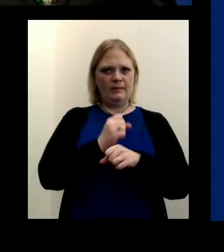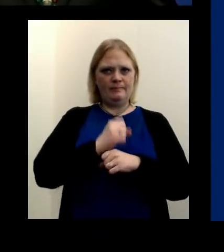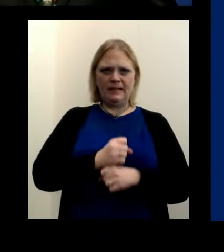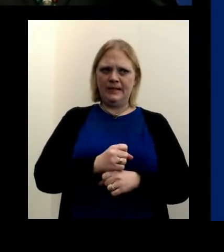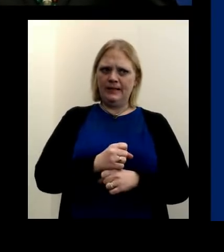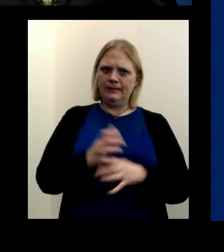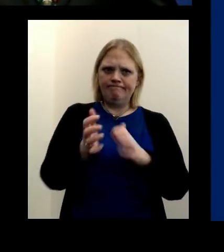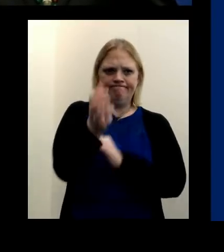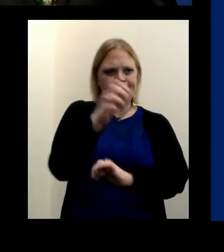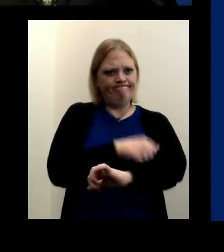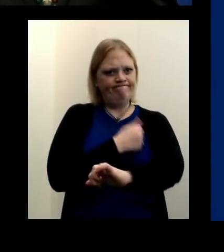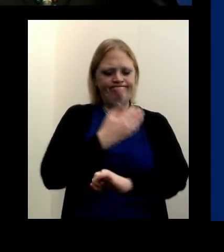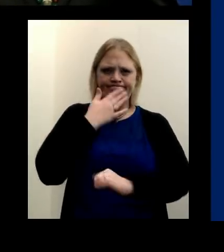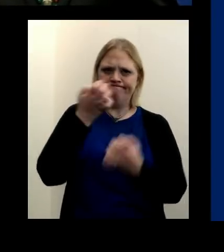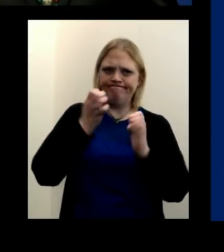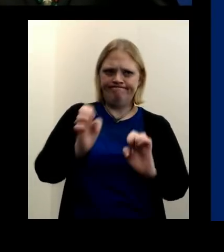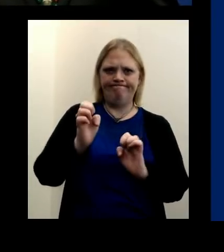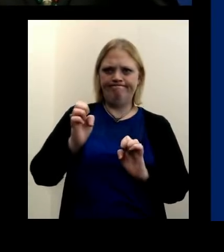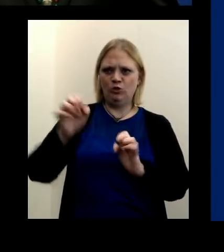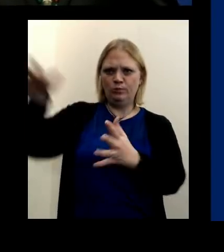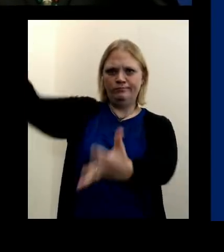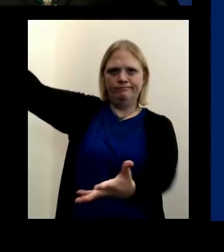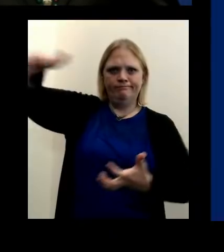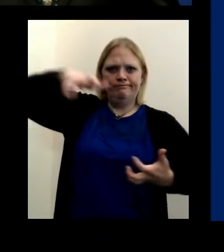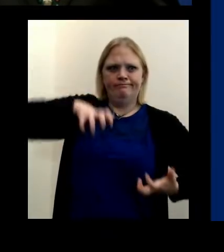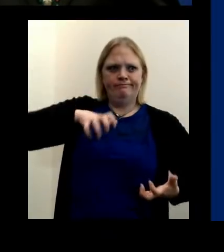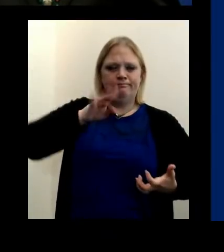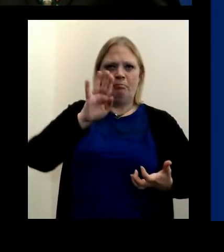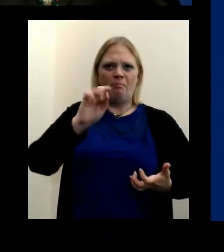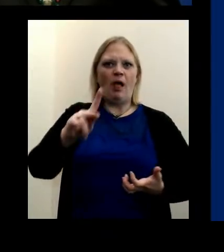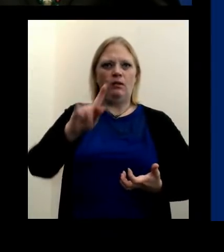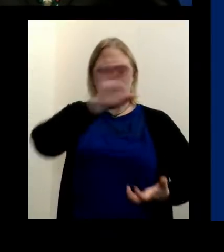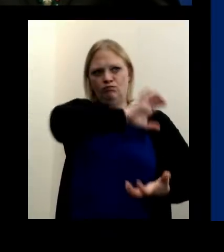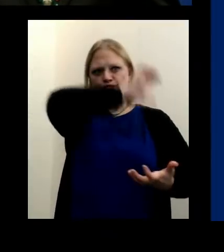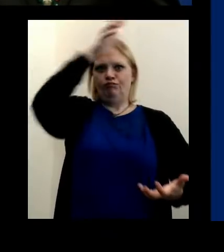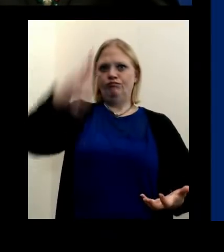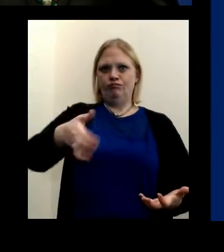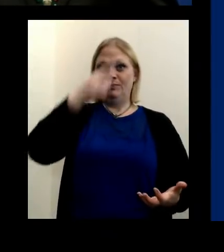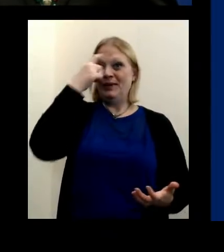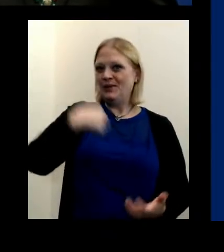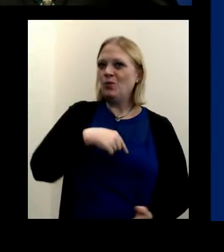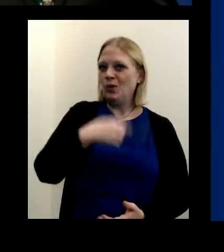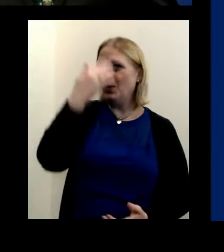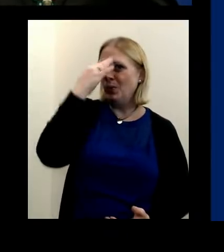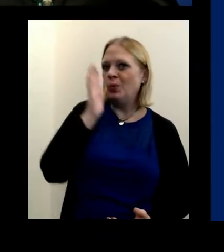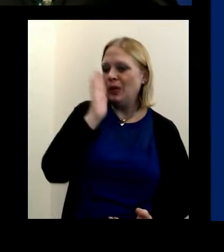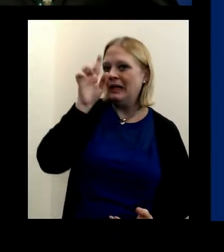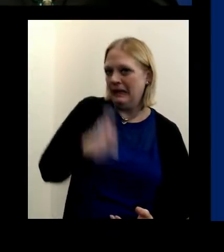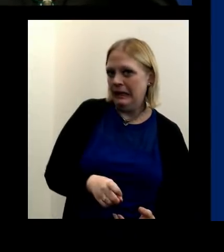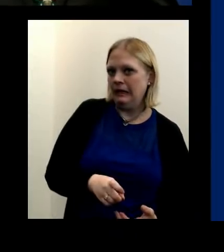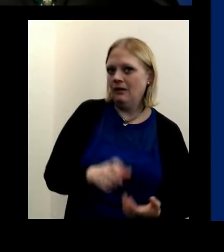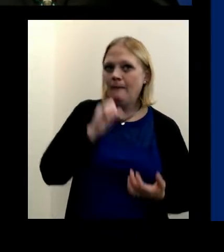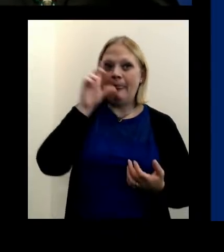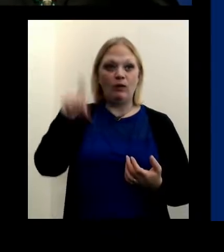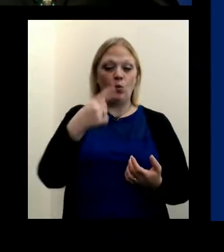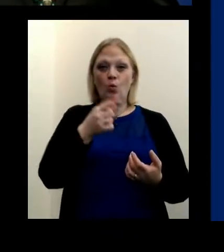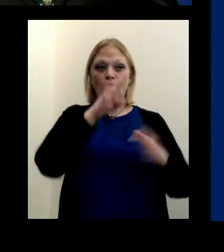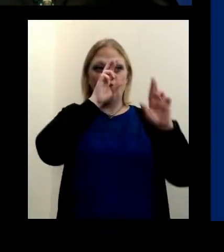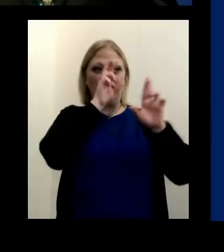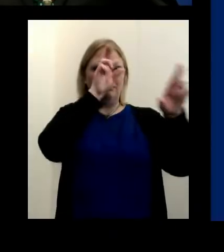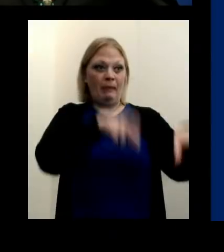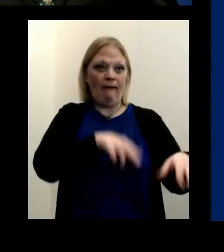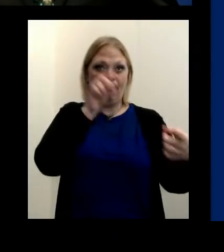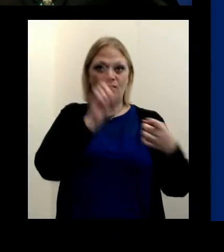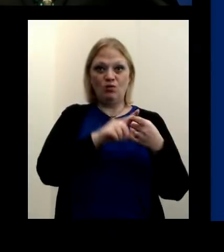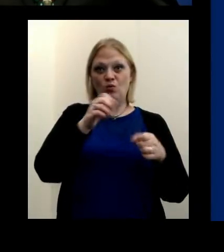last number of months to buy in bulk and to buy large amounts because we knew we would need it for not only responding to